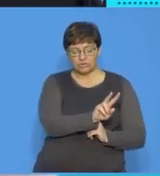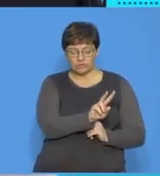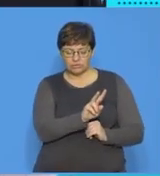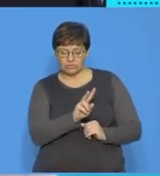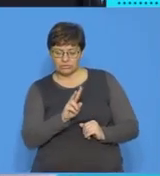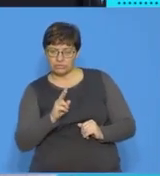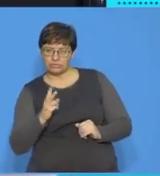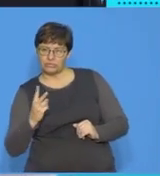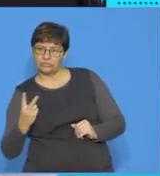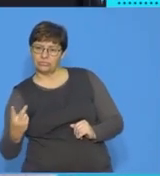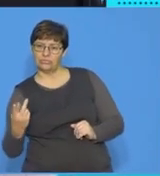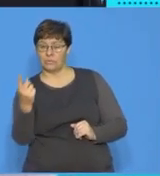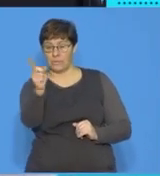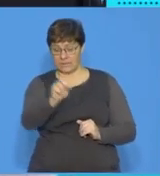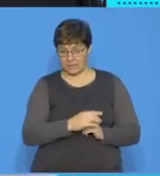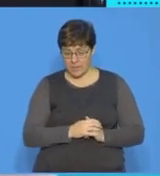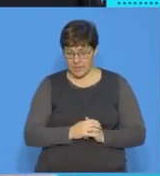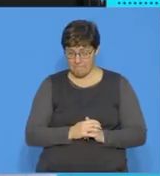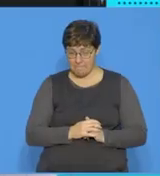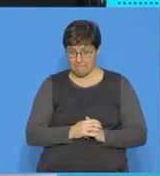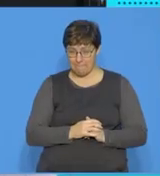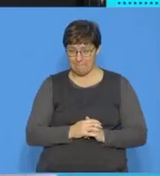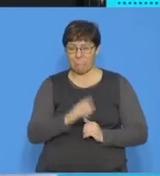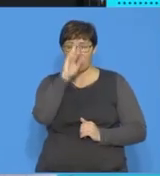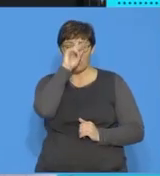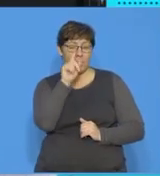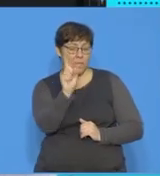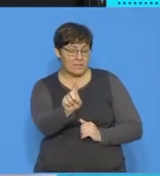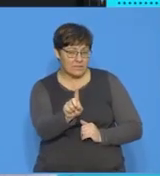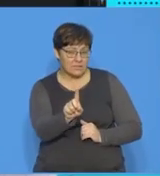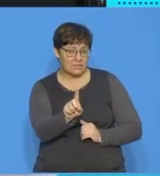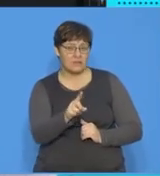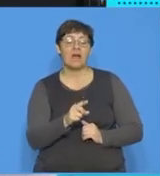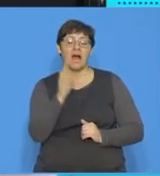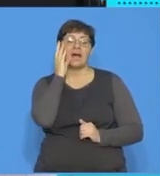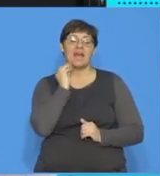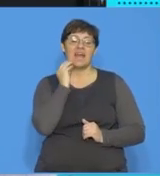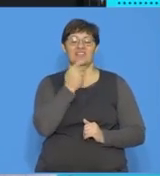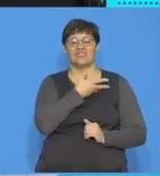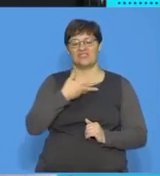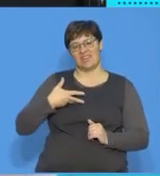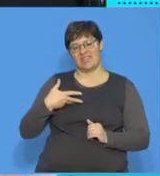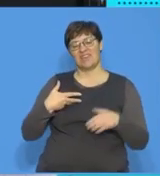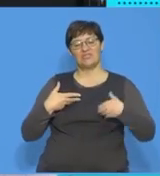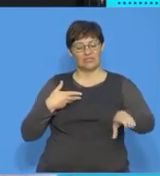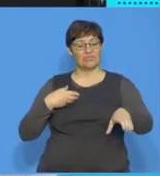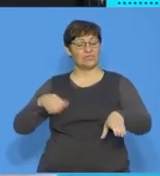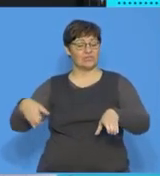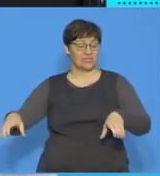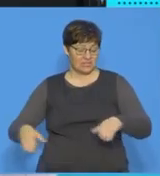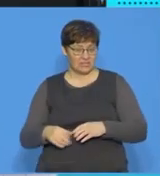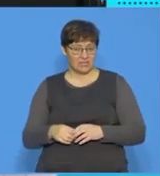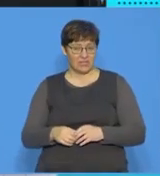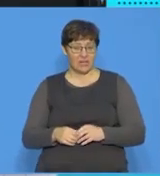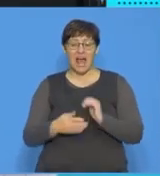time. What you need to remember is that we can produce an age gender distribution for